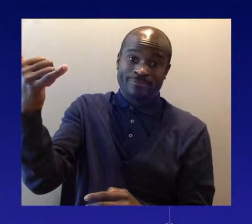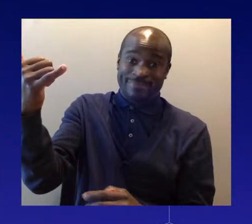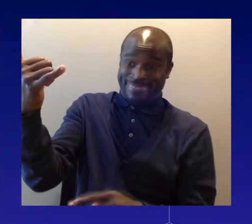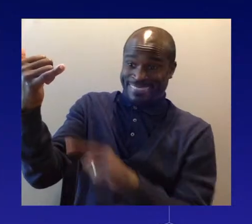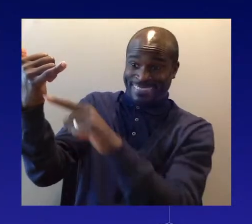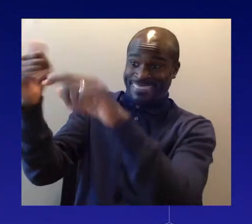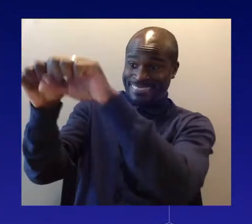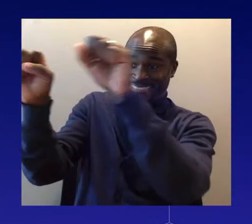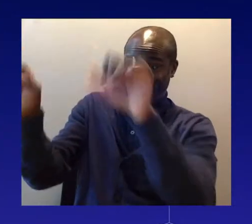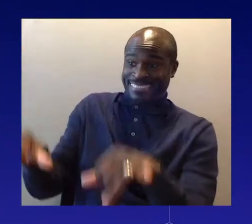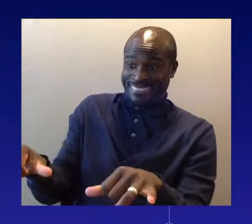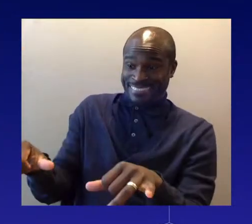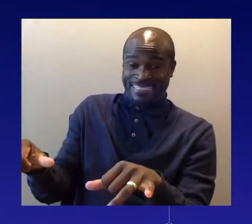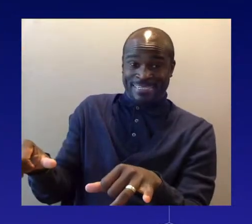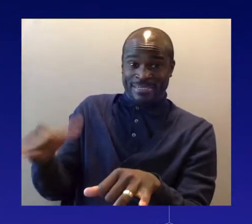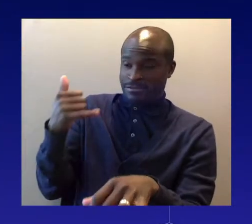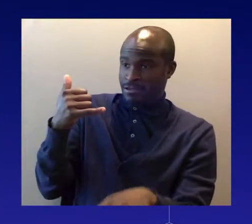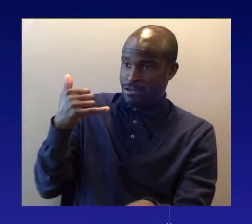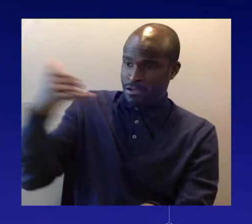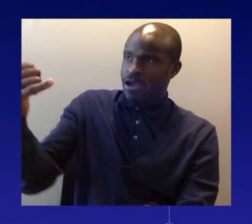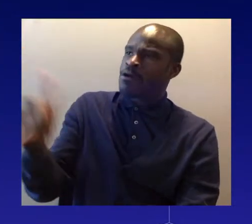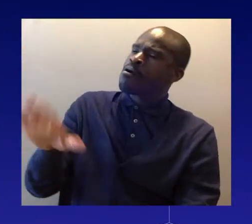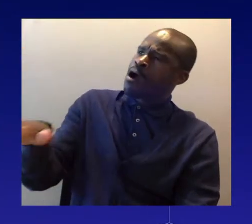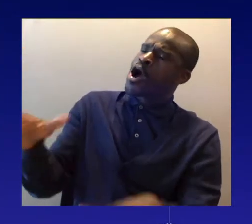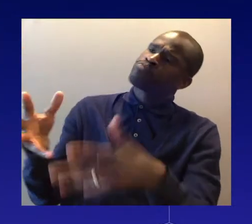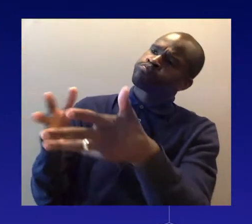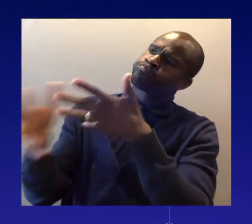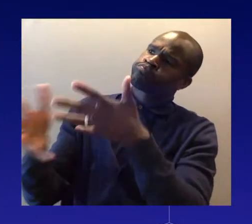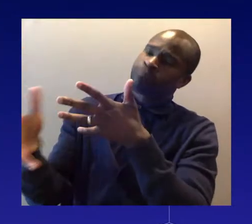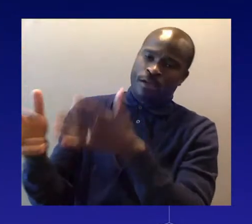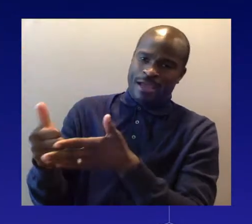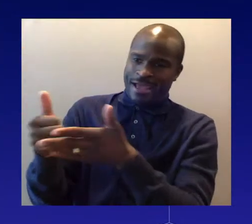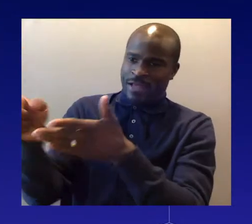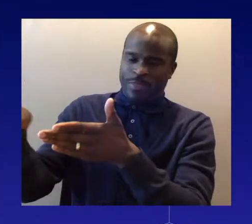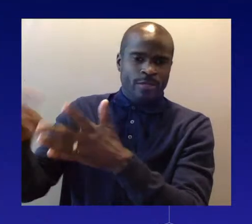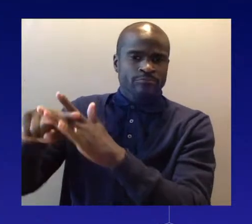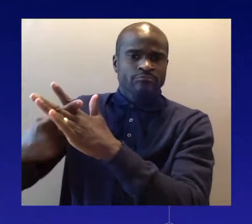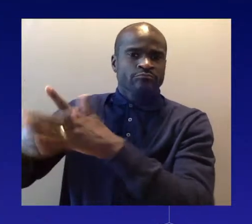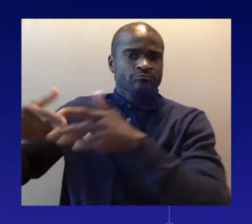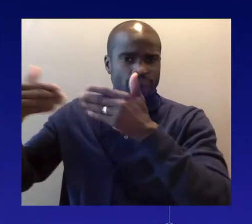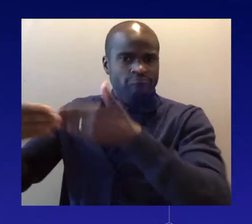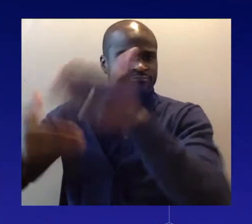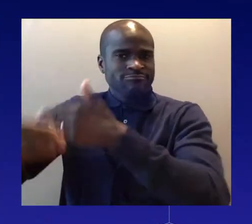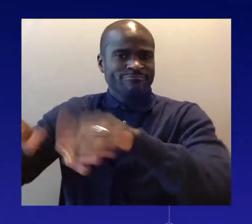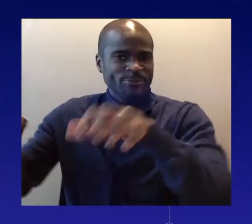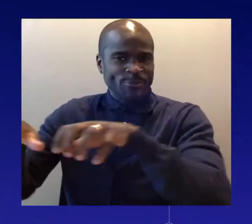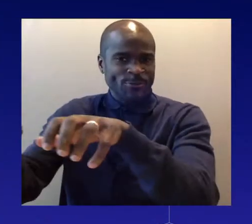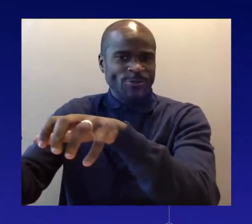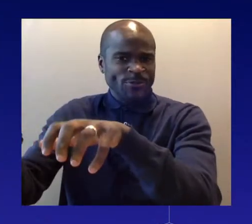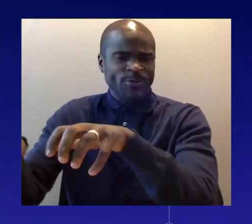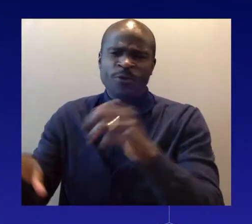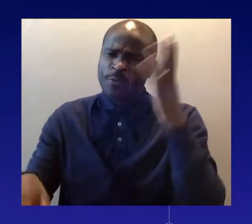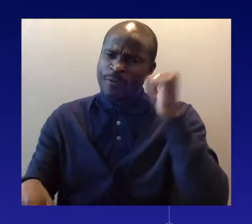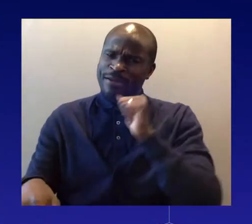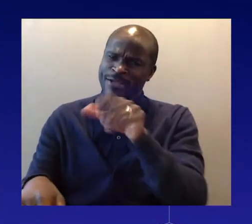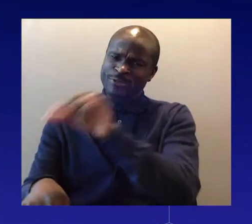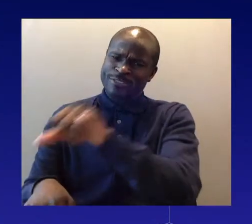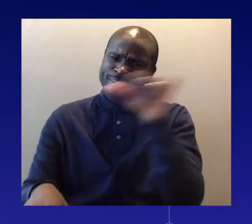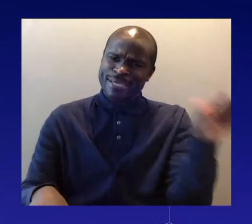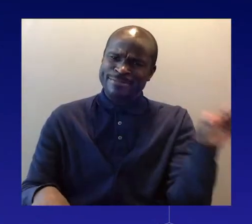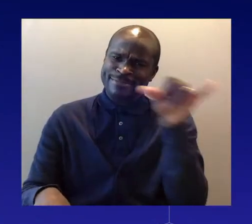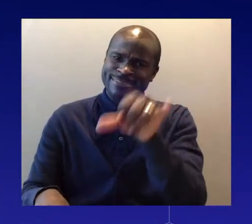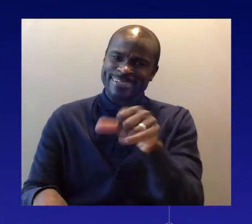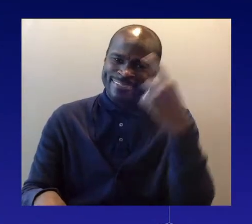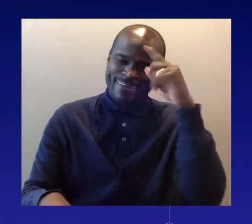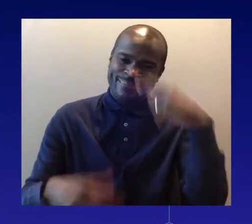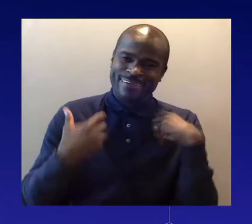navigated. Why don't we do that same thing for people who are living in the areas of persistent poverty? That's what I'm going to try to be about. That's what we're at least